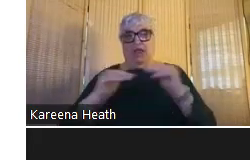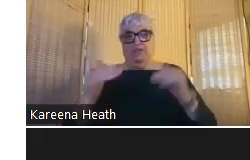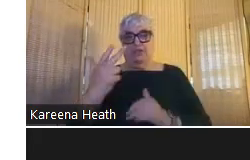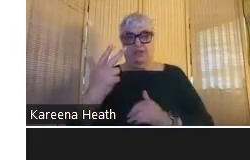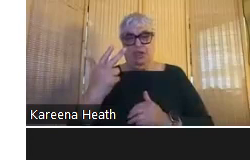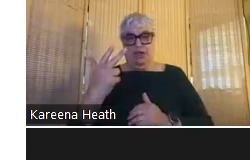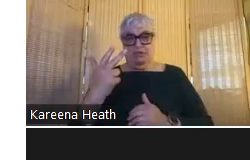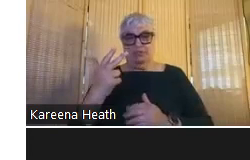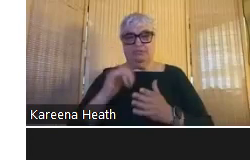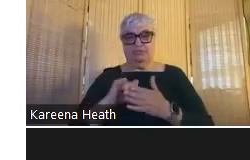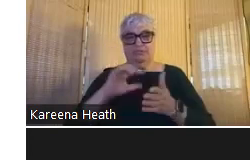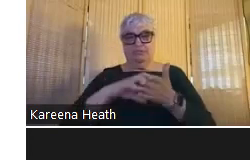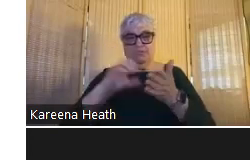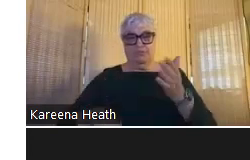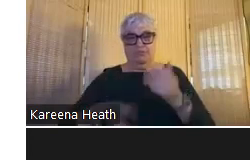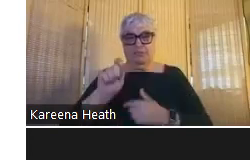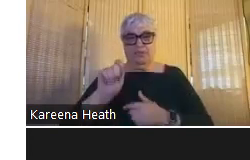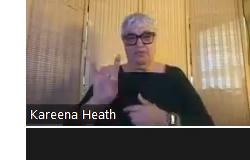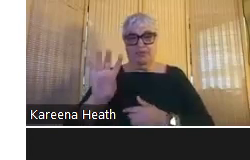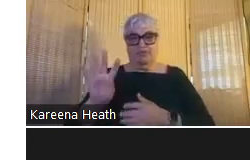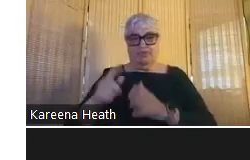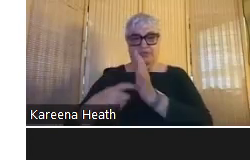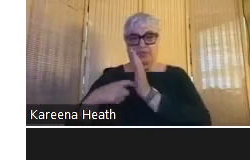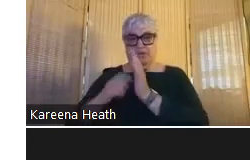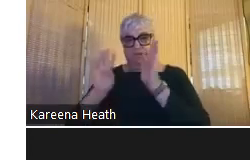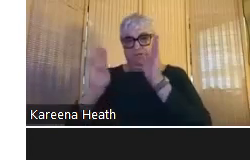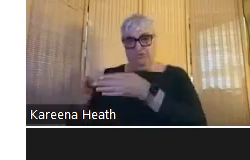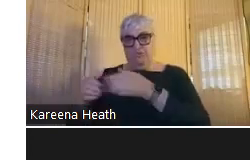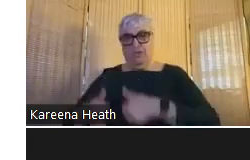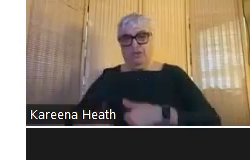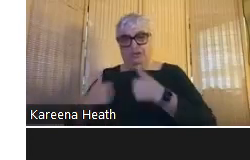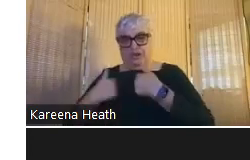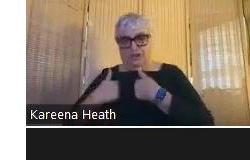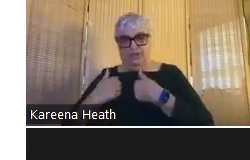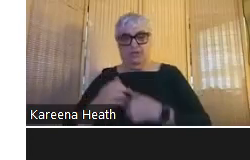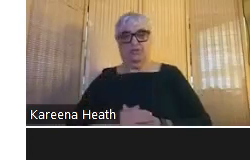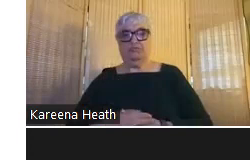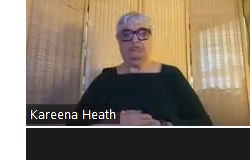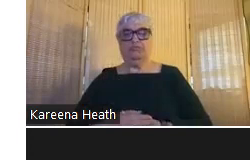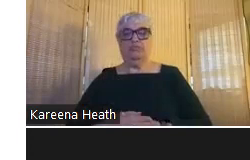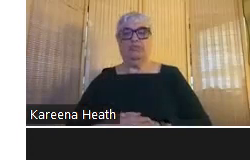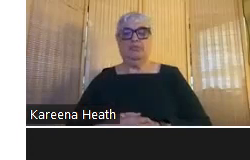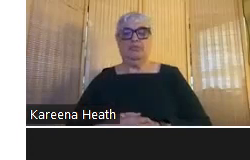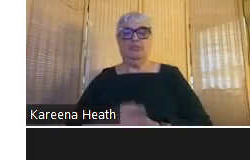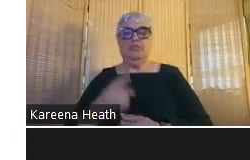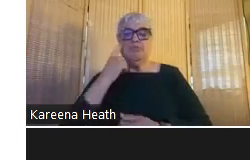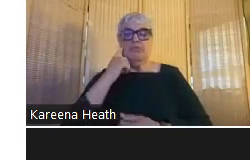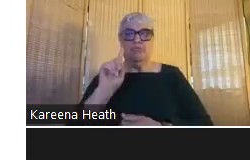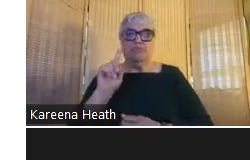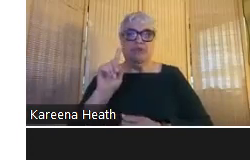management. That removes that 8.4 requirement that is more tailored to residential. And then in addition to